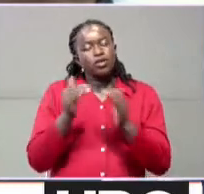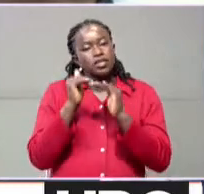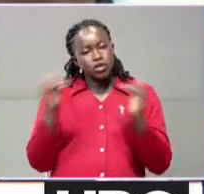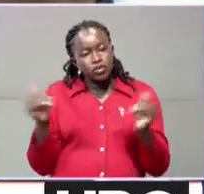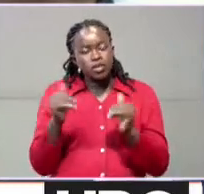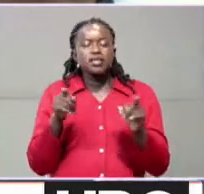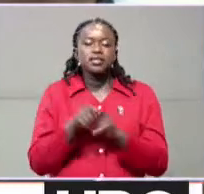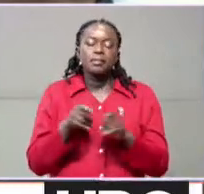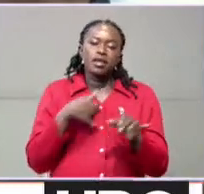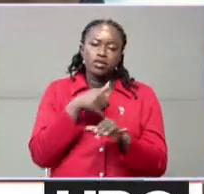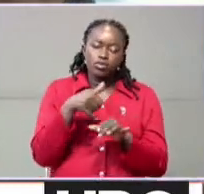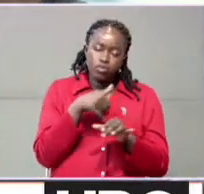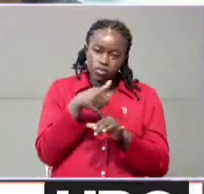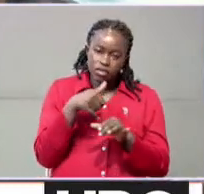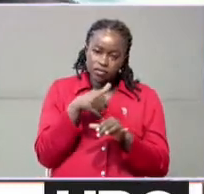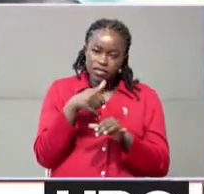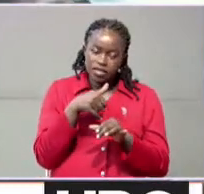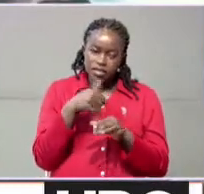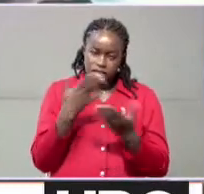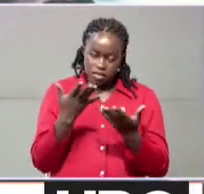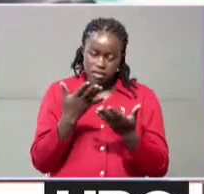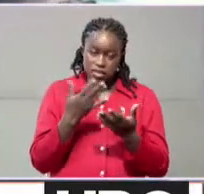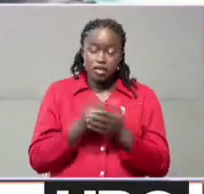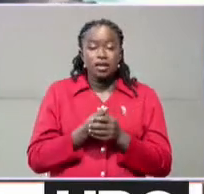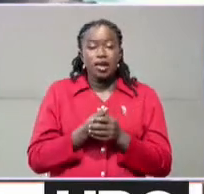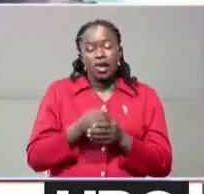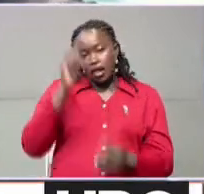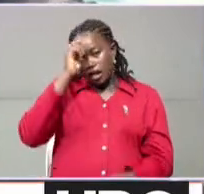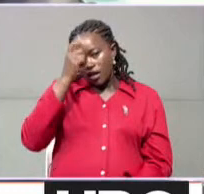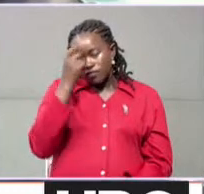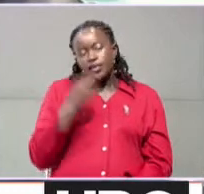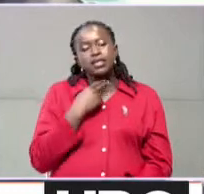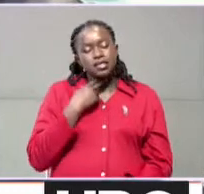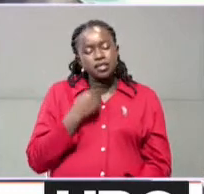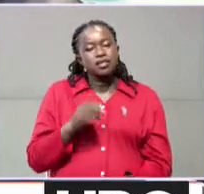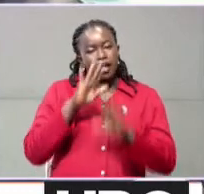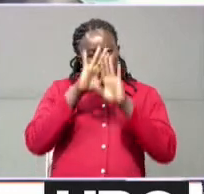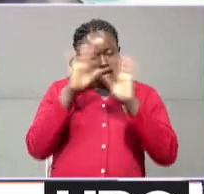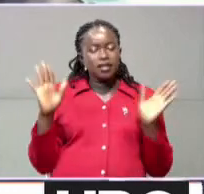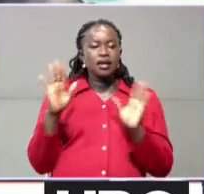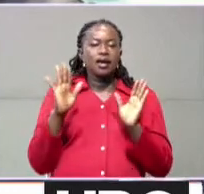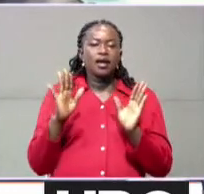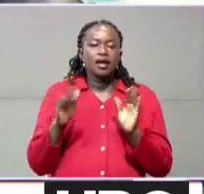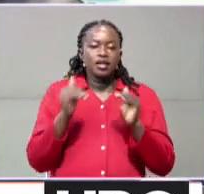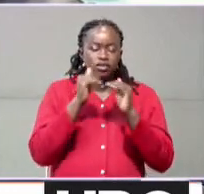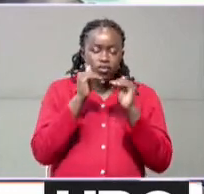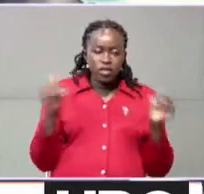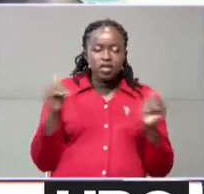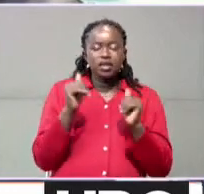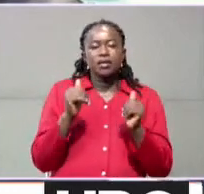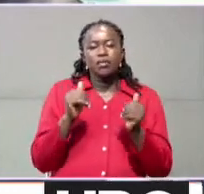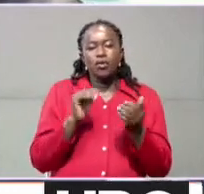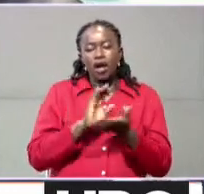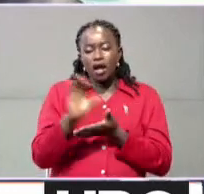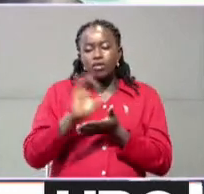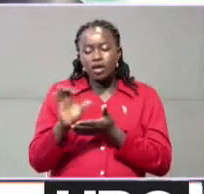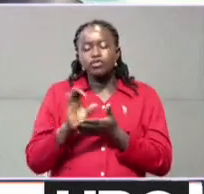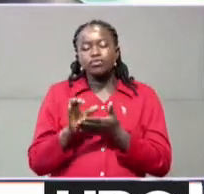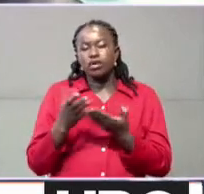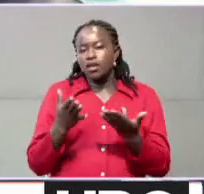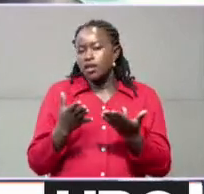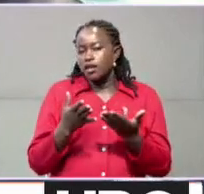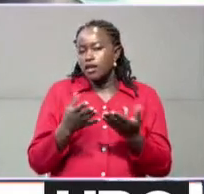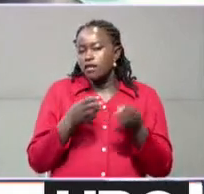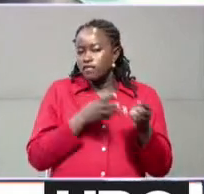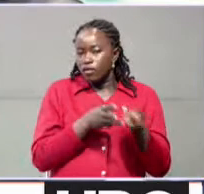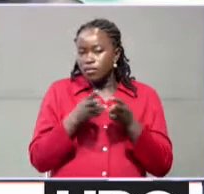and inclusive inclusivity government needs a clear equitable allocation formula for funds under the